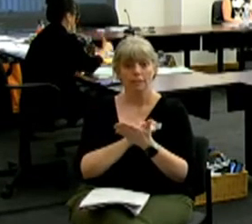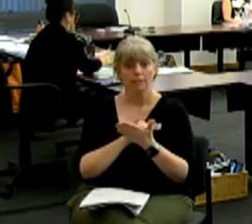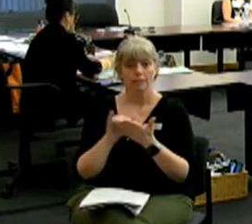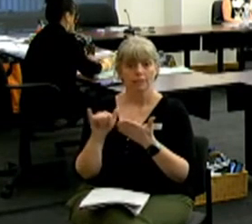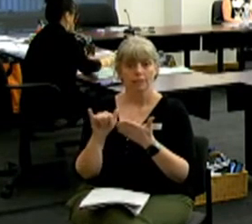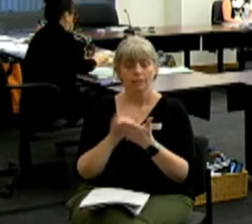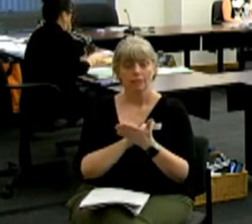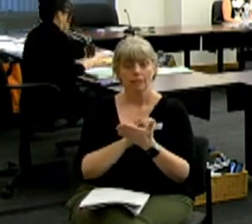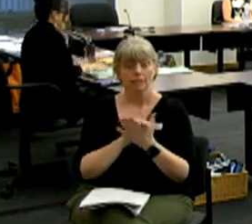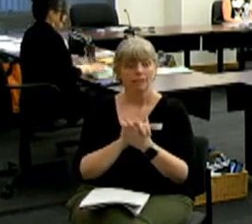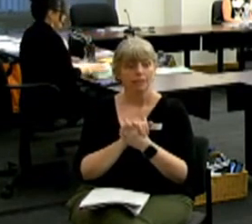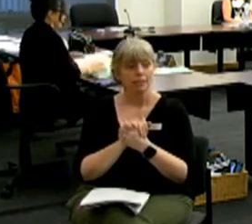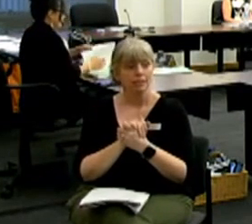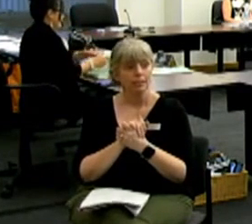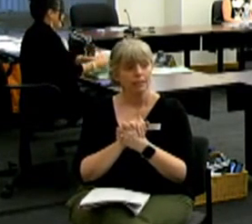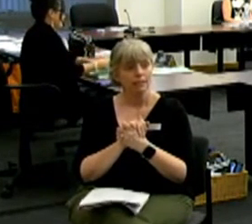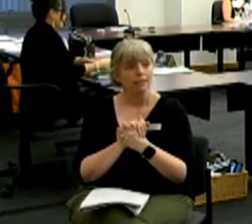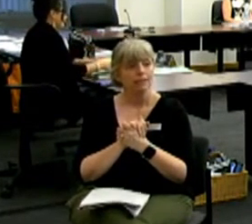let me bring it up.